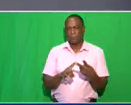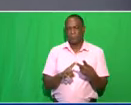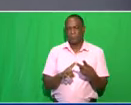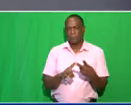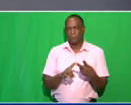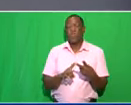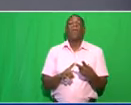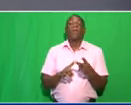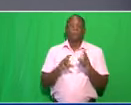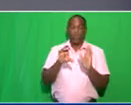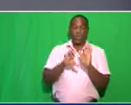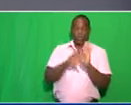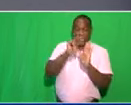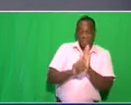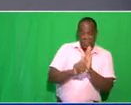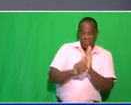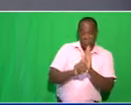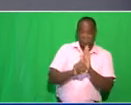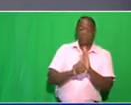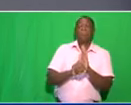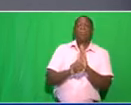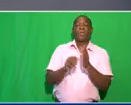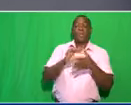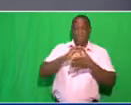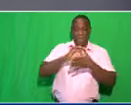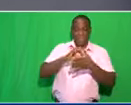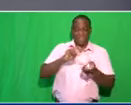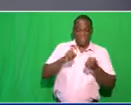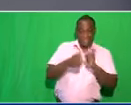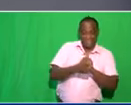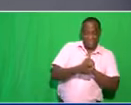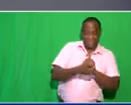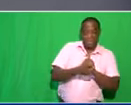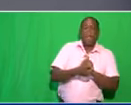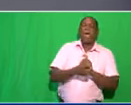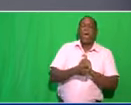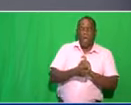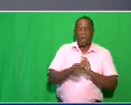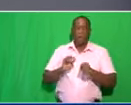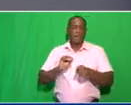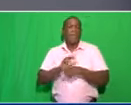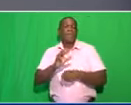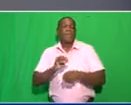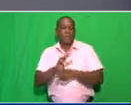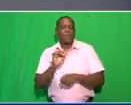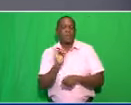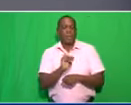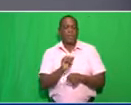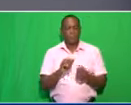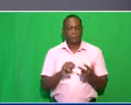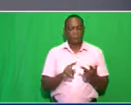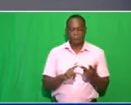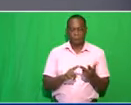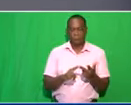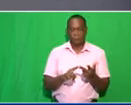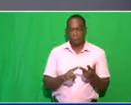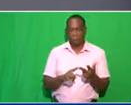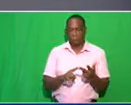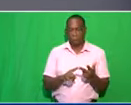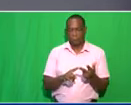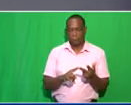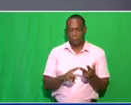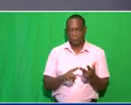curricular content, instructional practices, and assessment. 3,